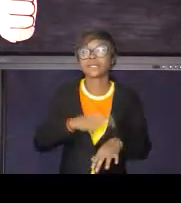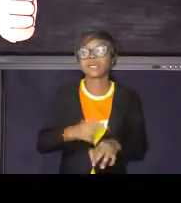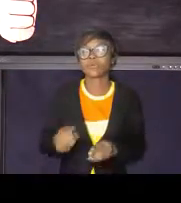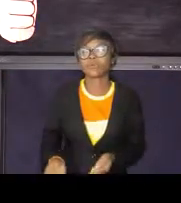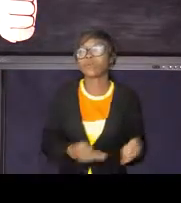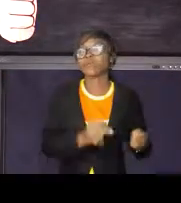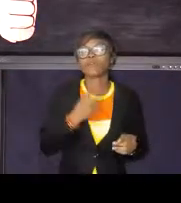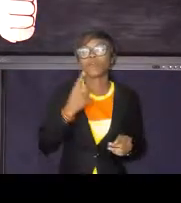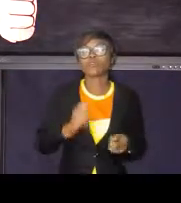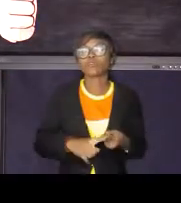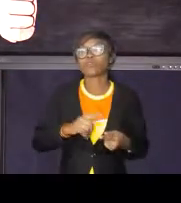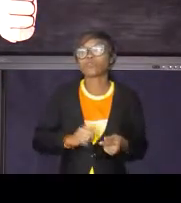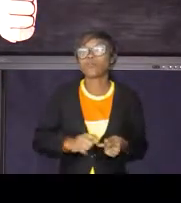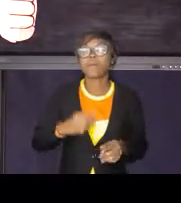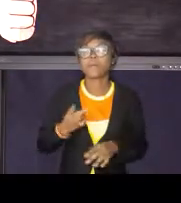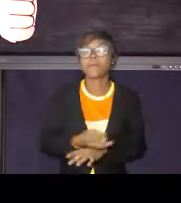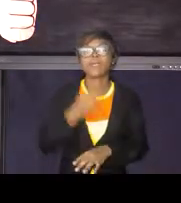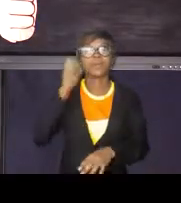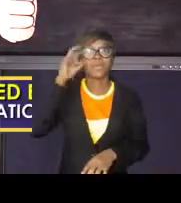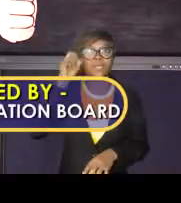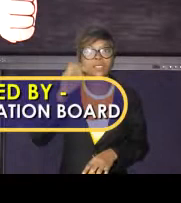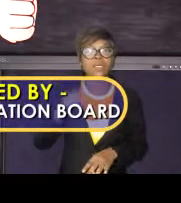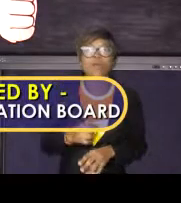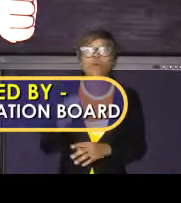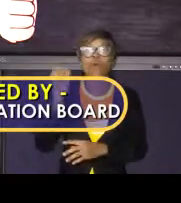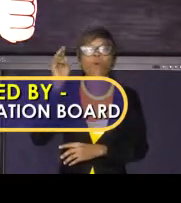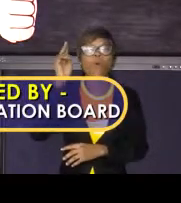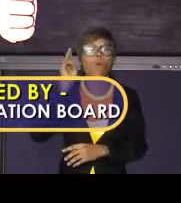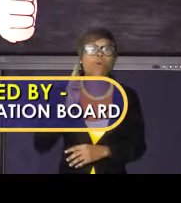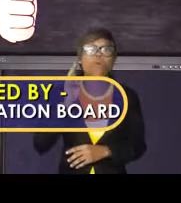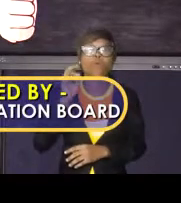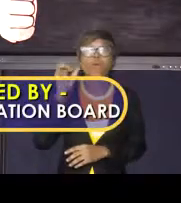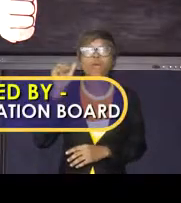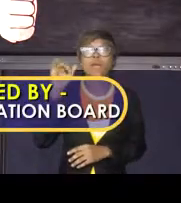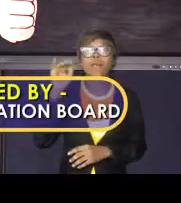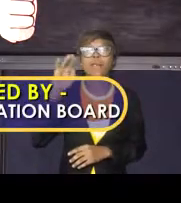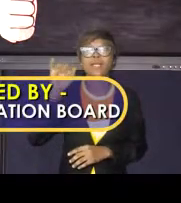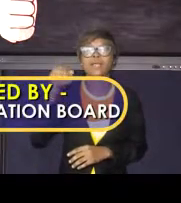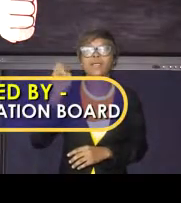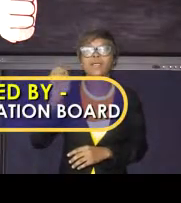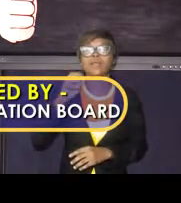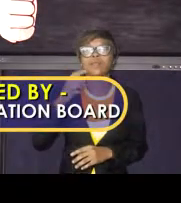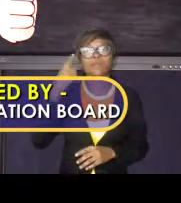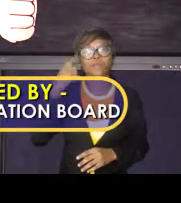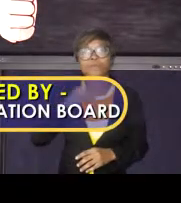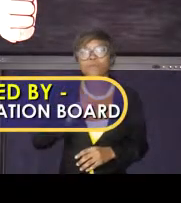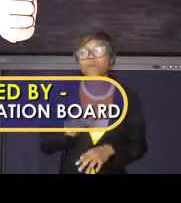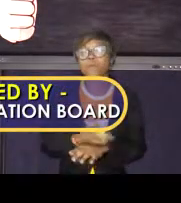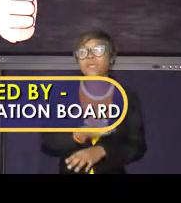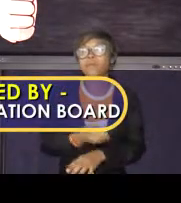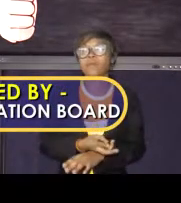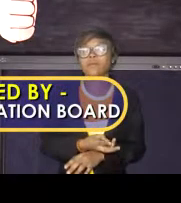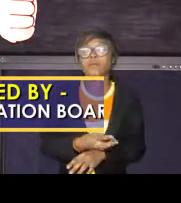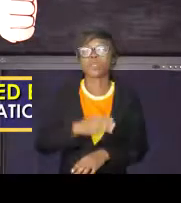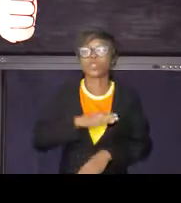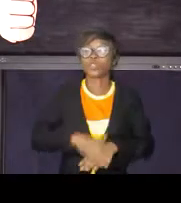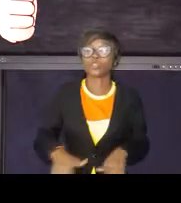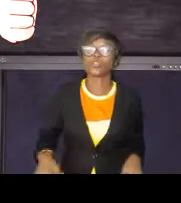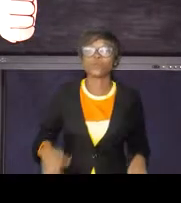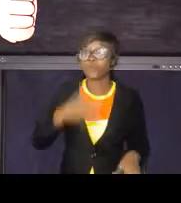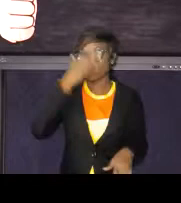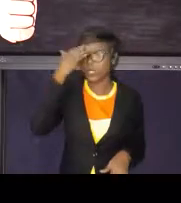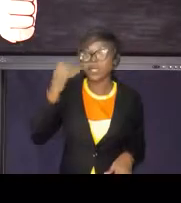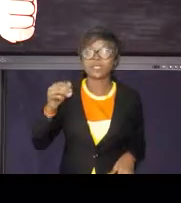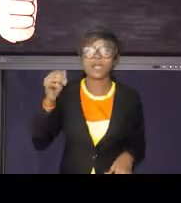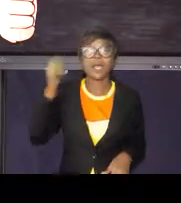to hand you over to the mathematician, Uncle Agbaje, for another beautiful mathematics lesson. But